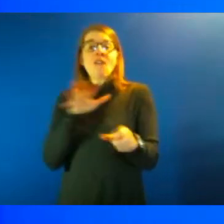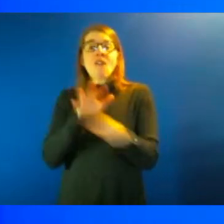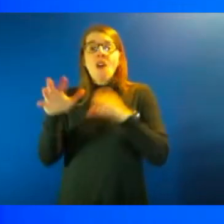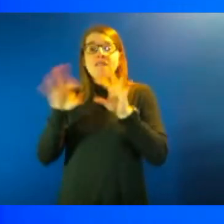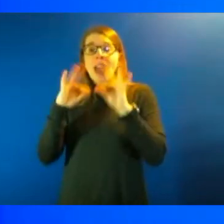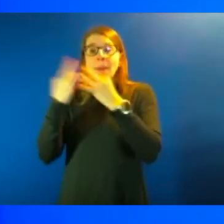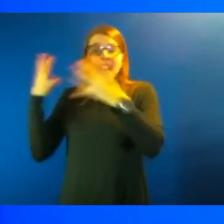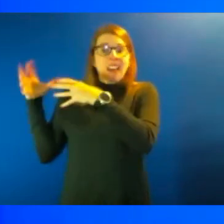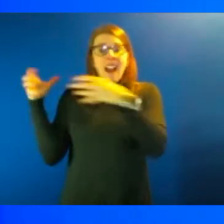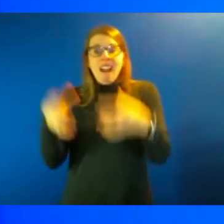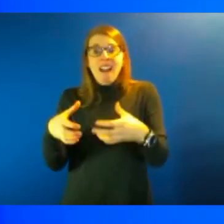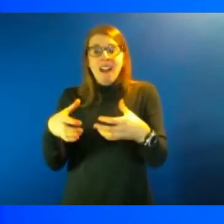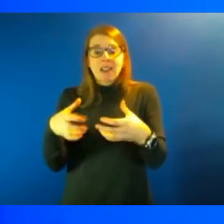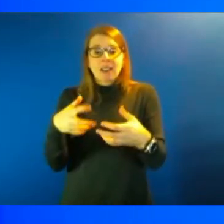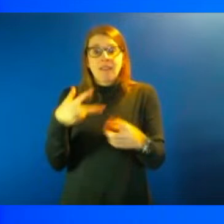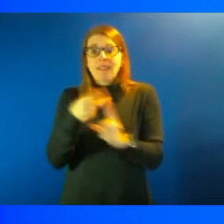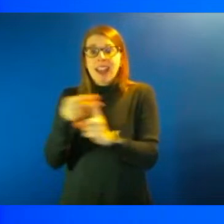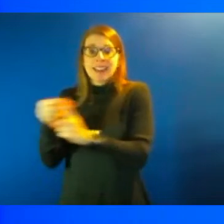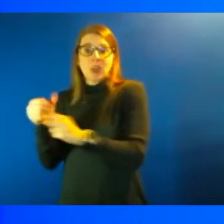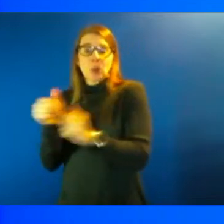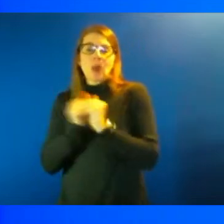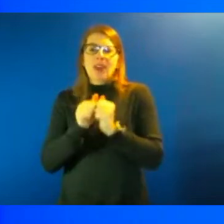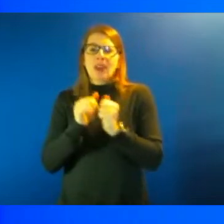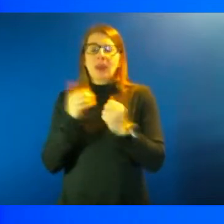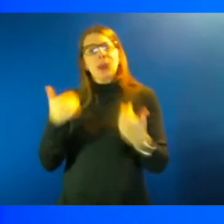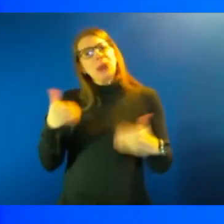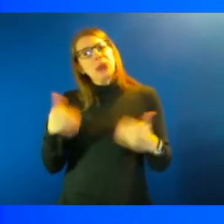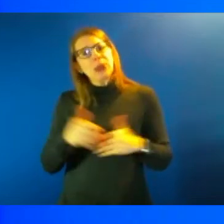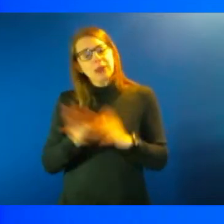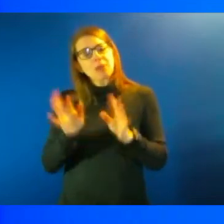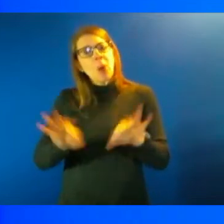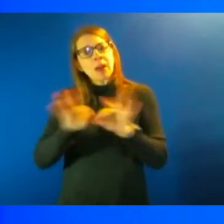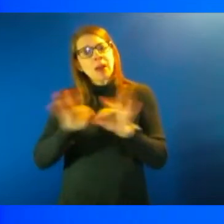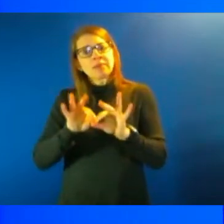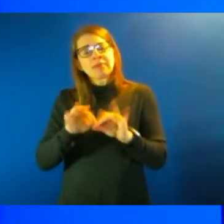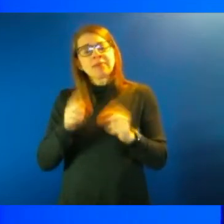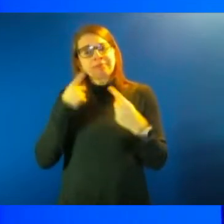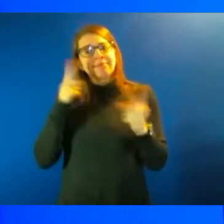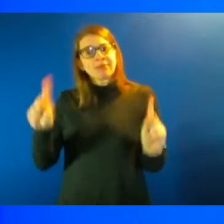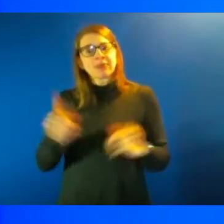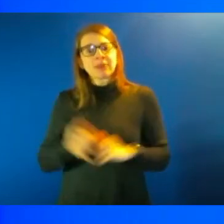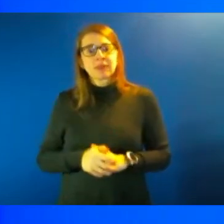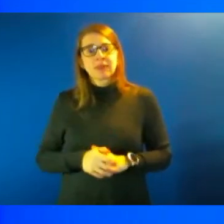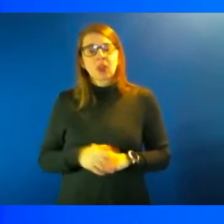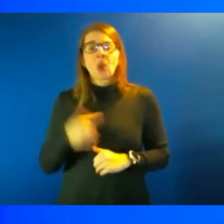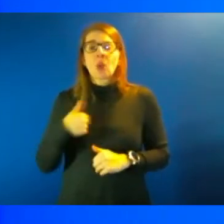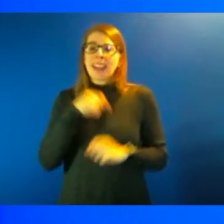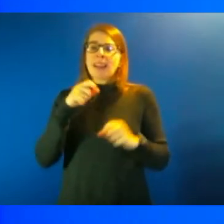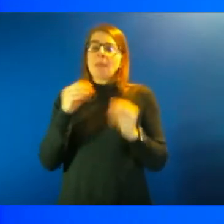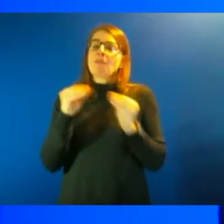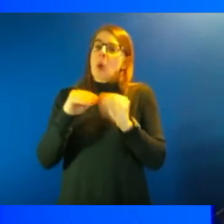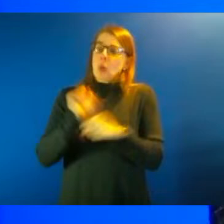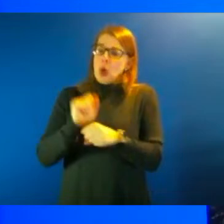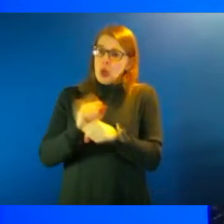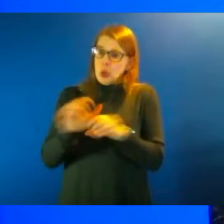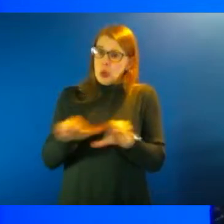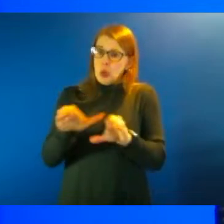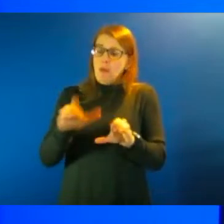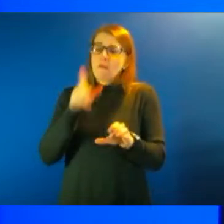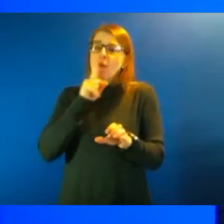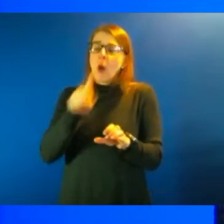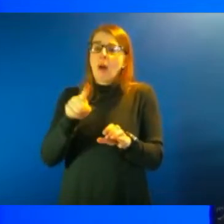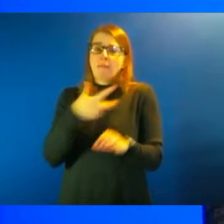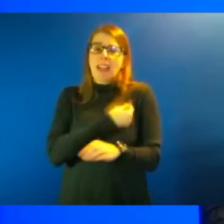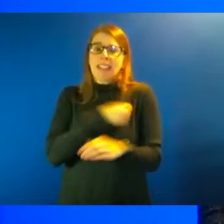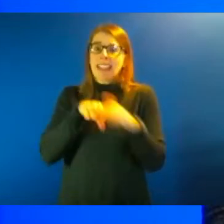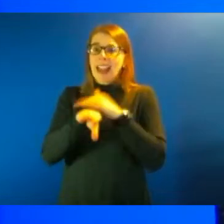together, can be really impactful. So I think that we have more work that we can do to address vaccine access. Yes, we've had these vaccines for about 10 months